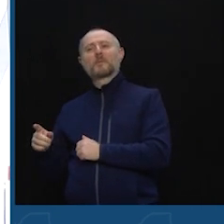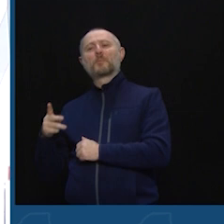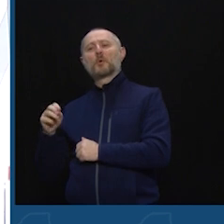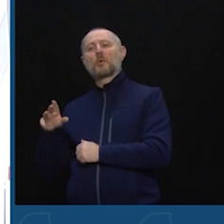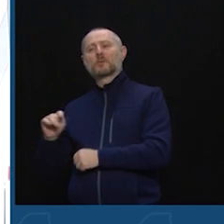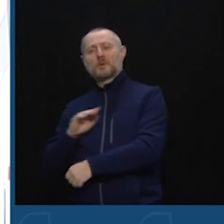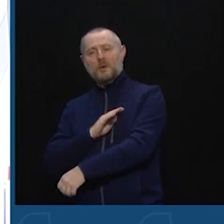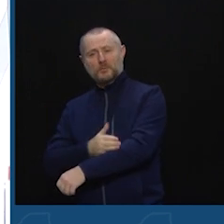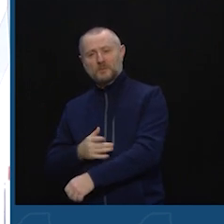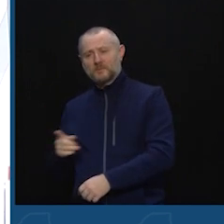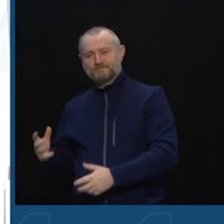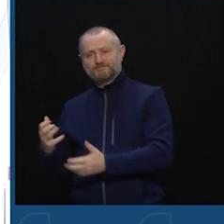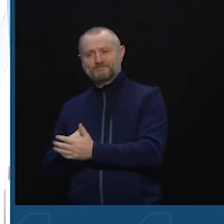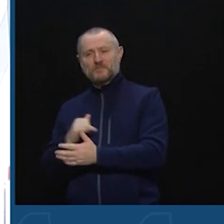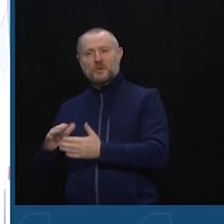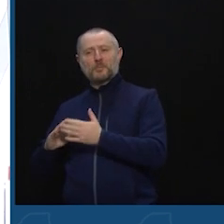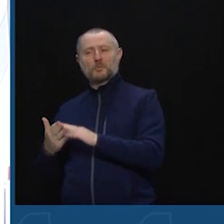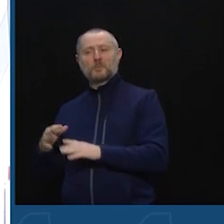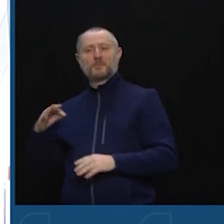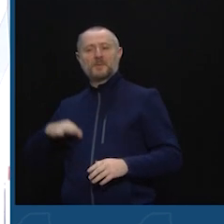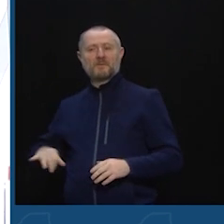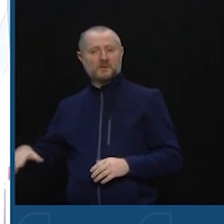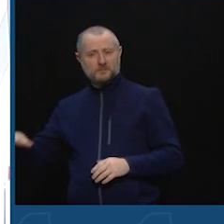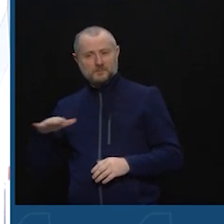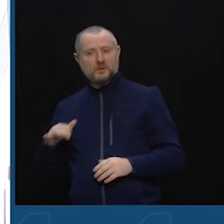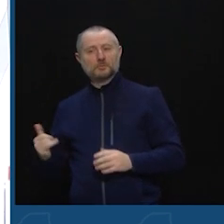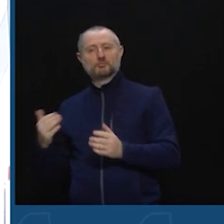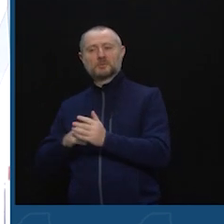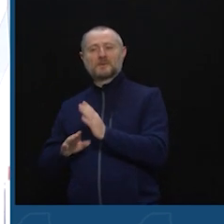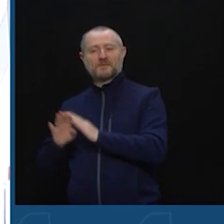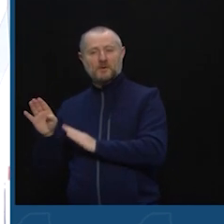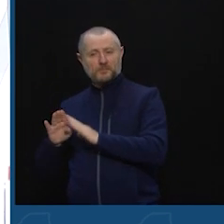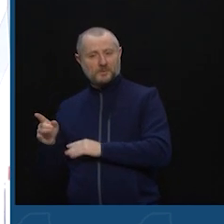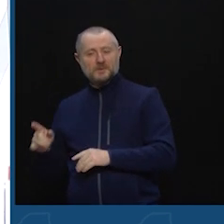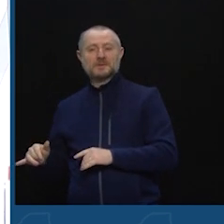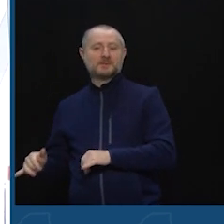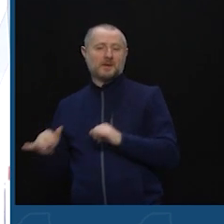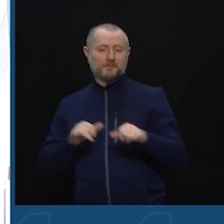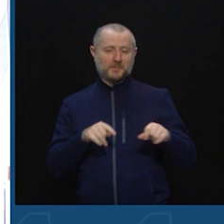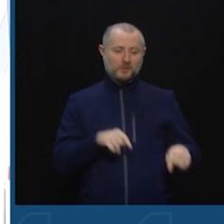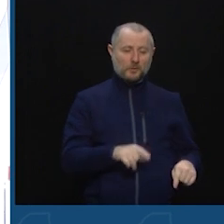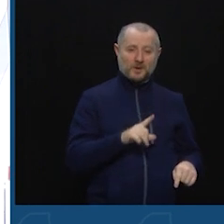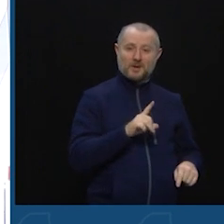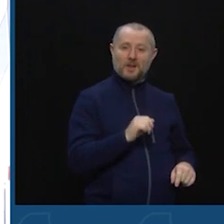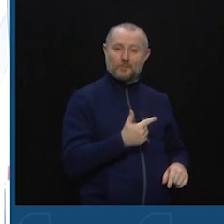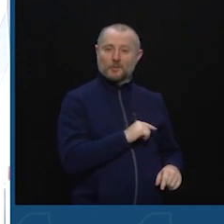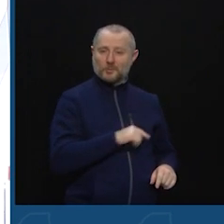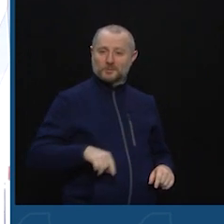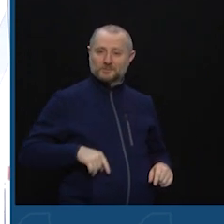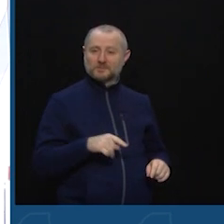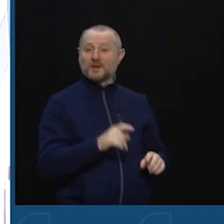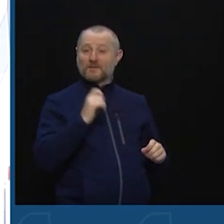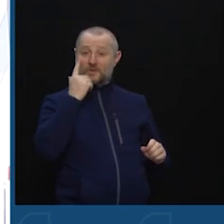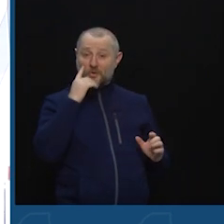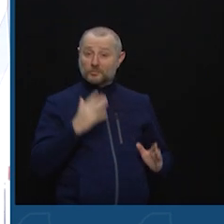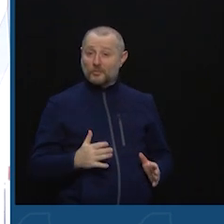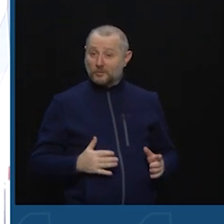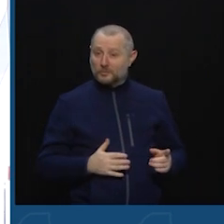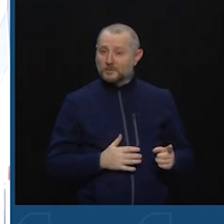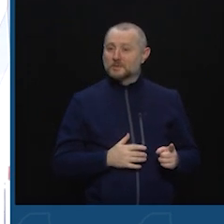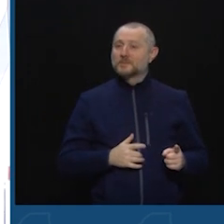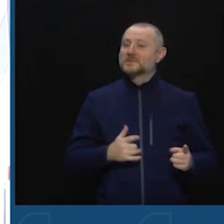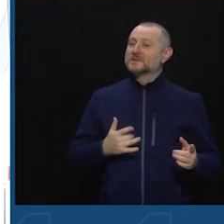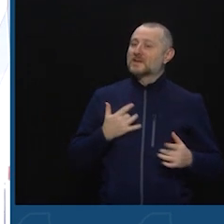the community benefits related to JFK's redevelopment, just as we've done here at LaGuardia. Governor, I can't wait for all